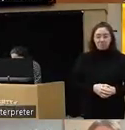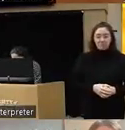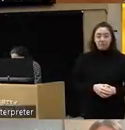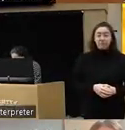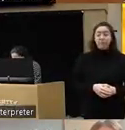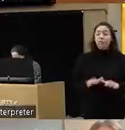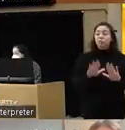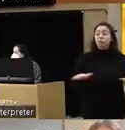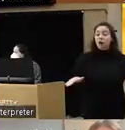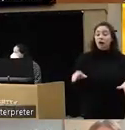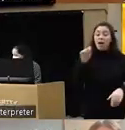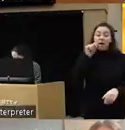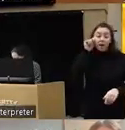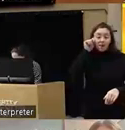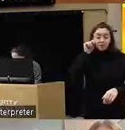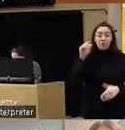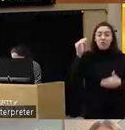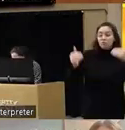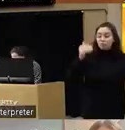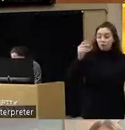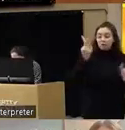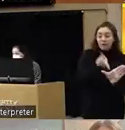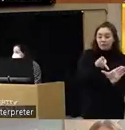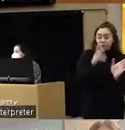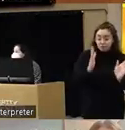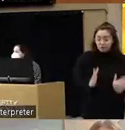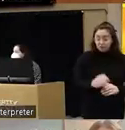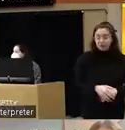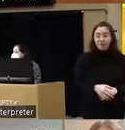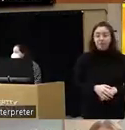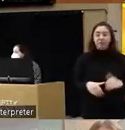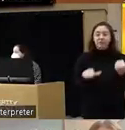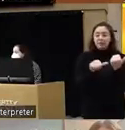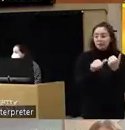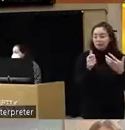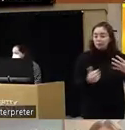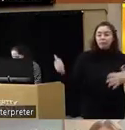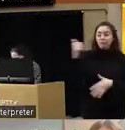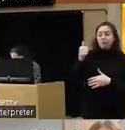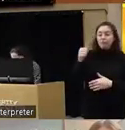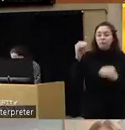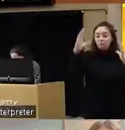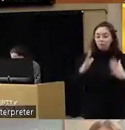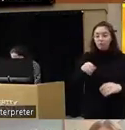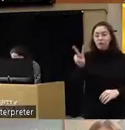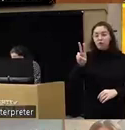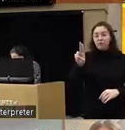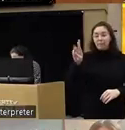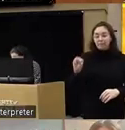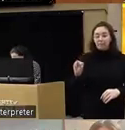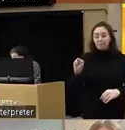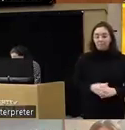child, adolescent, and adult psychiatrist with the title of Associate Professor of Psychiatry at UVM. She's